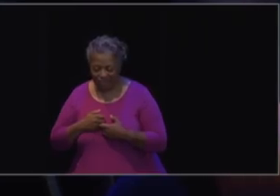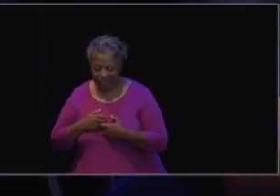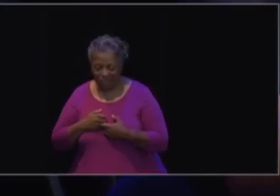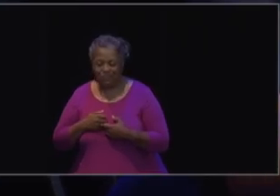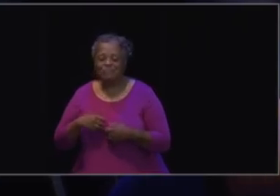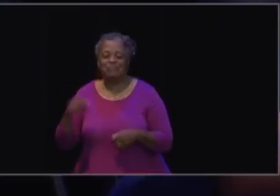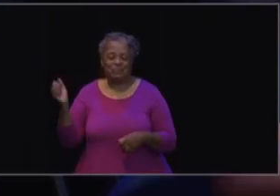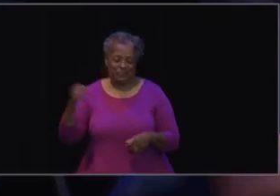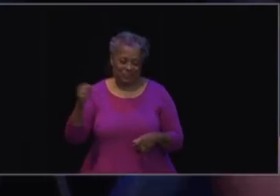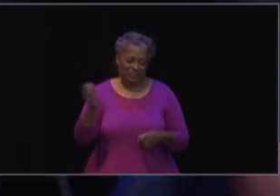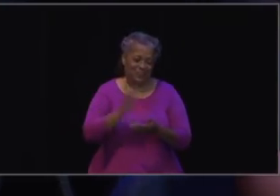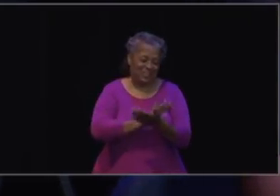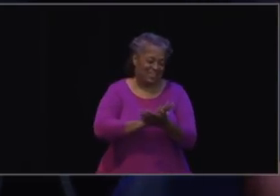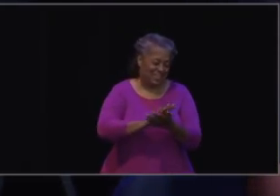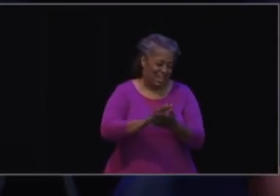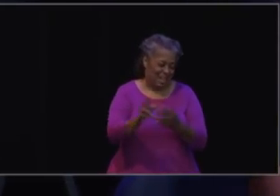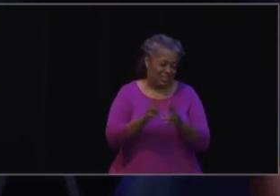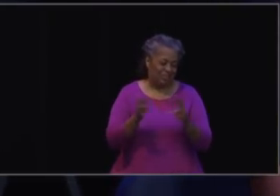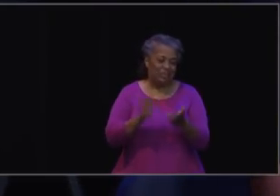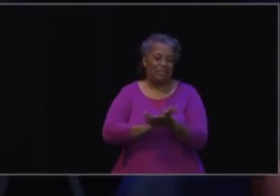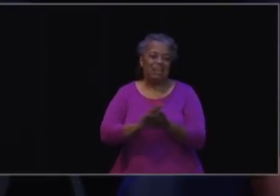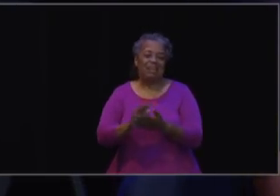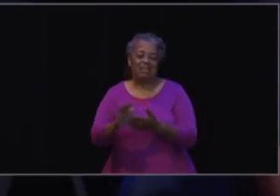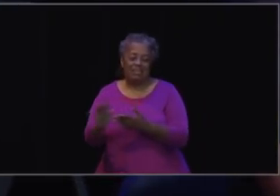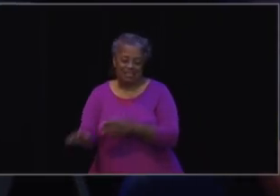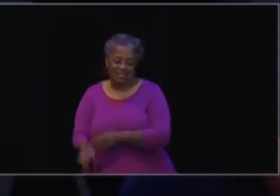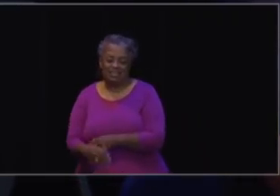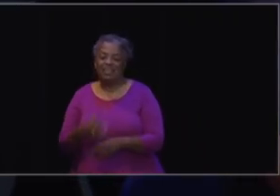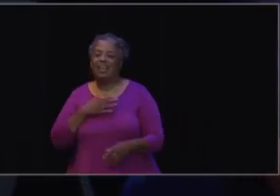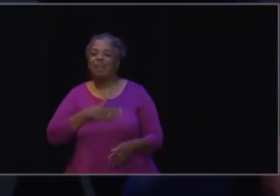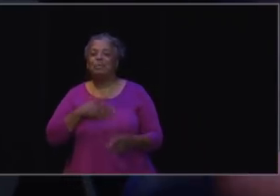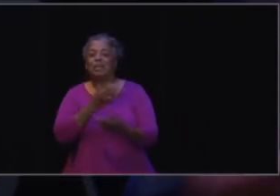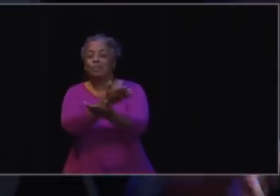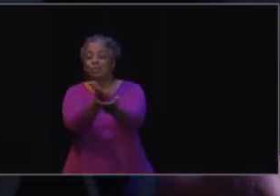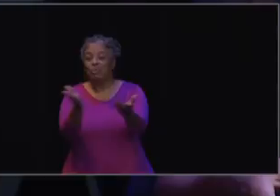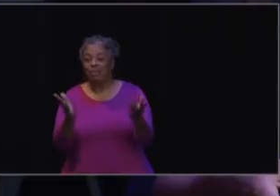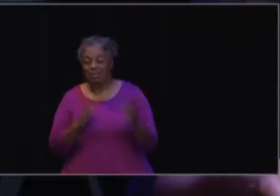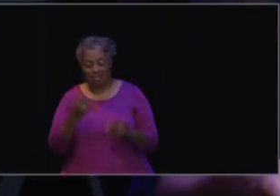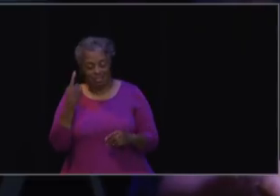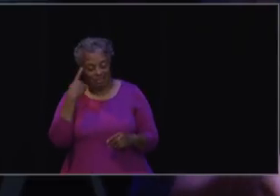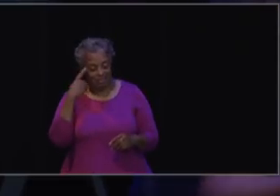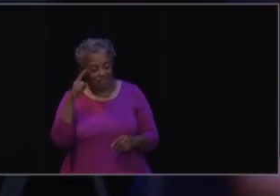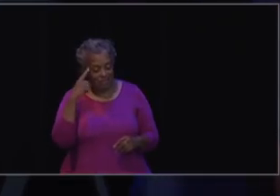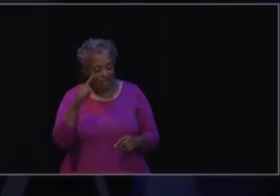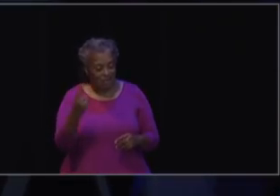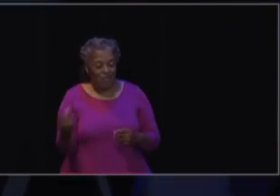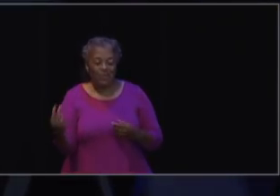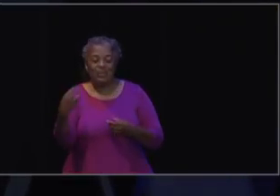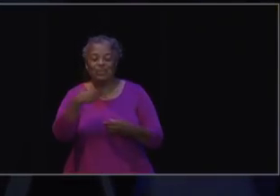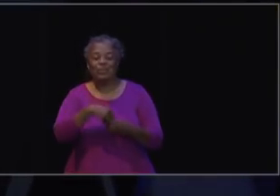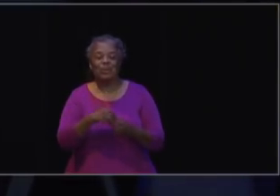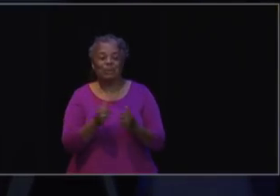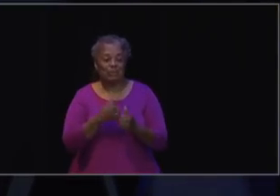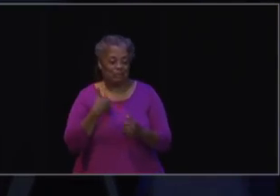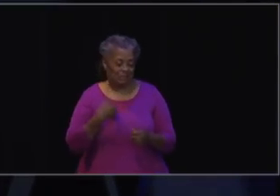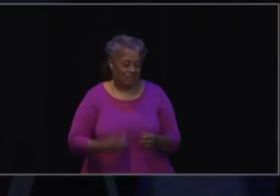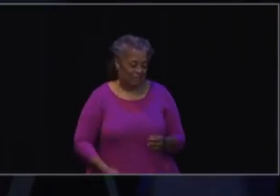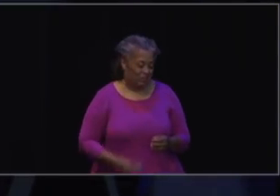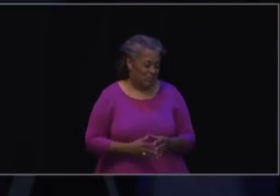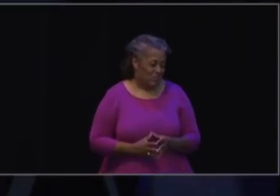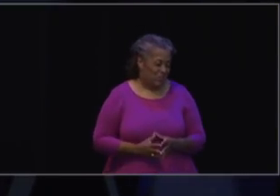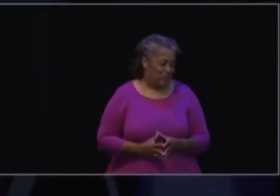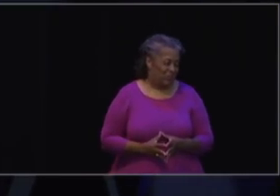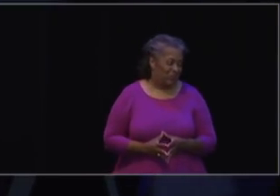baby. Yeah, nice, very nice. I appreciate y'all for doing that with me.